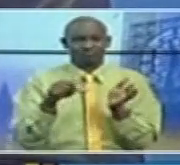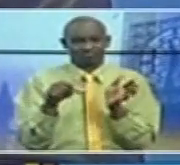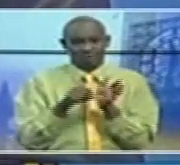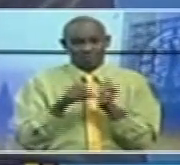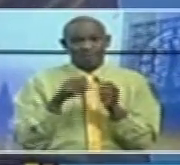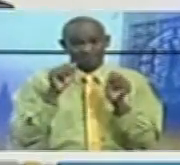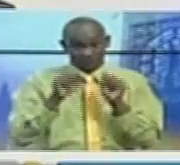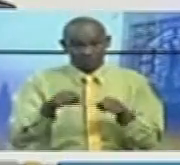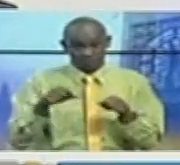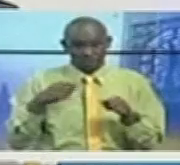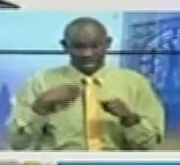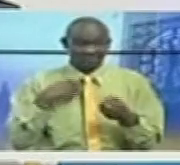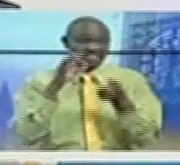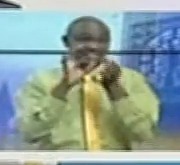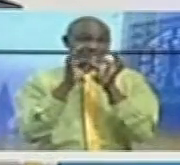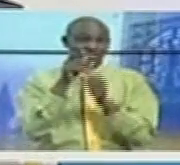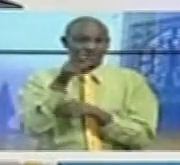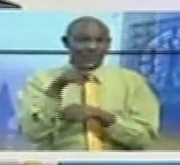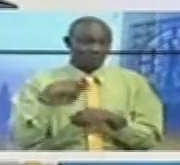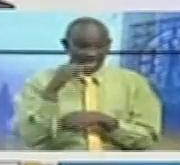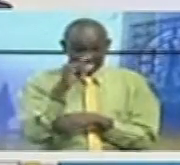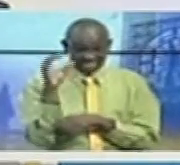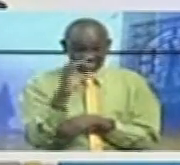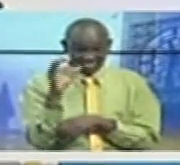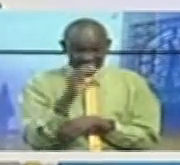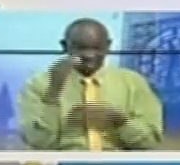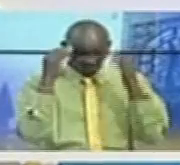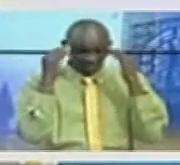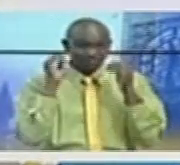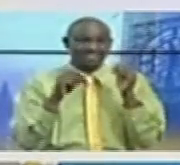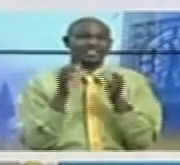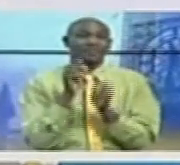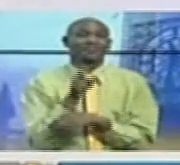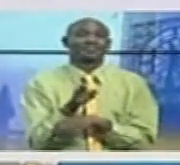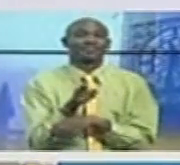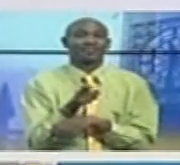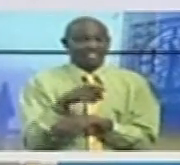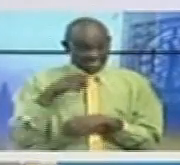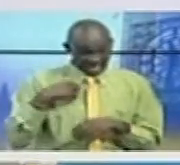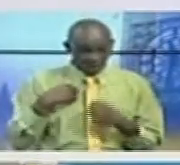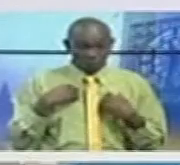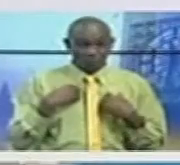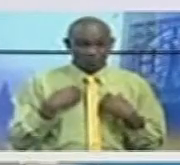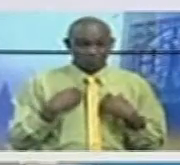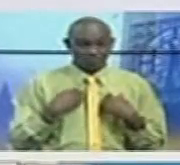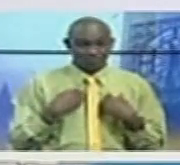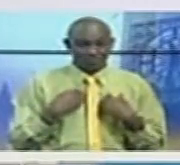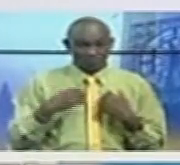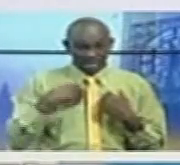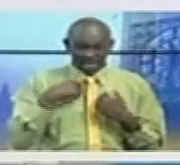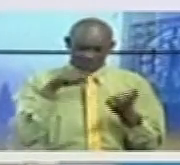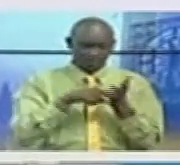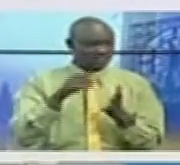be subject then to the interpretation of the ICC court. I want to point a very important point